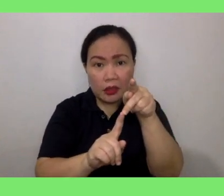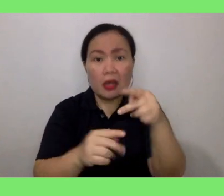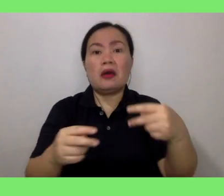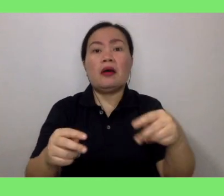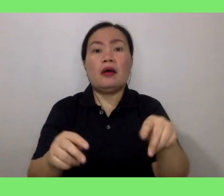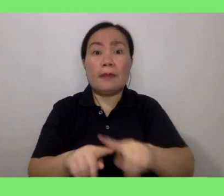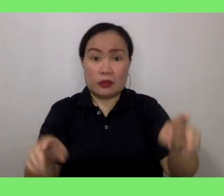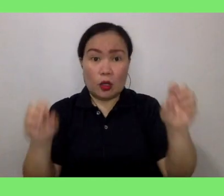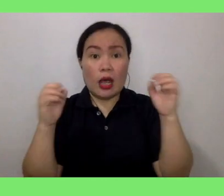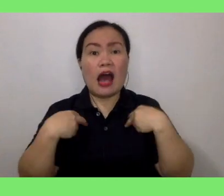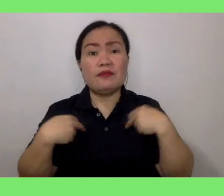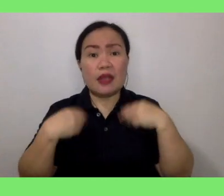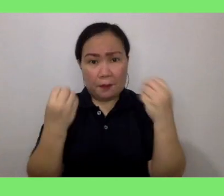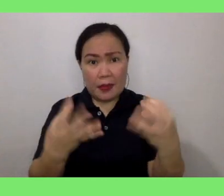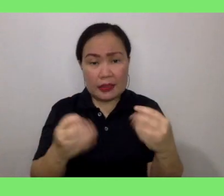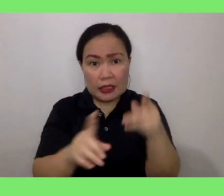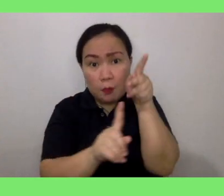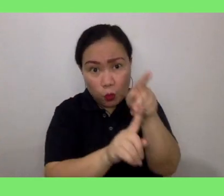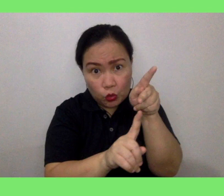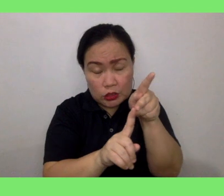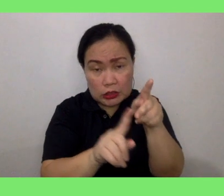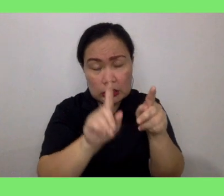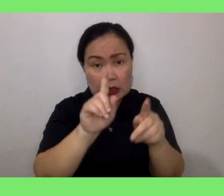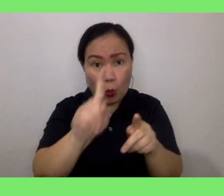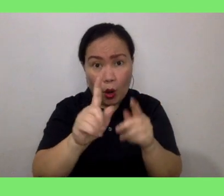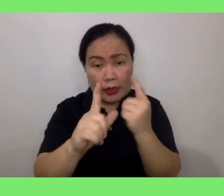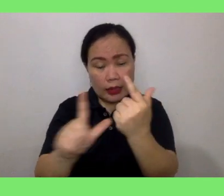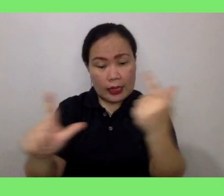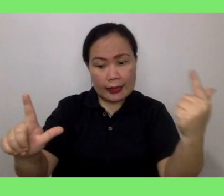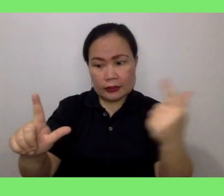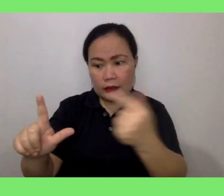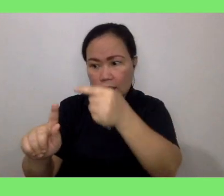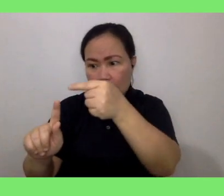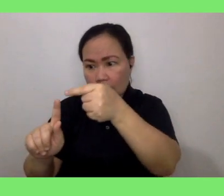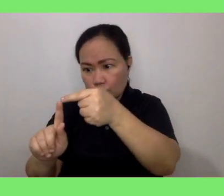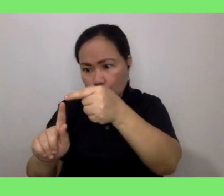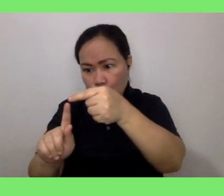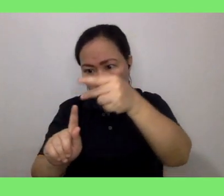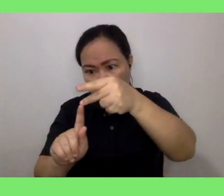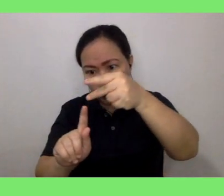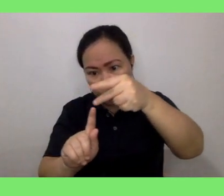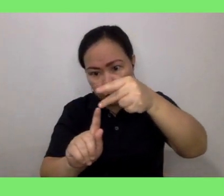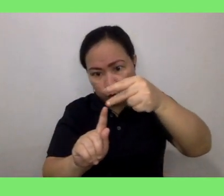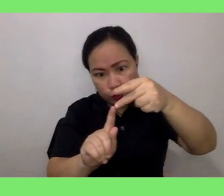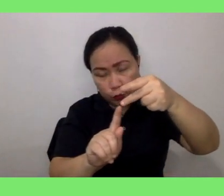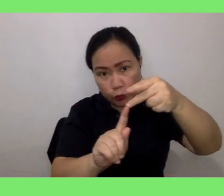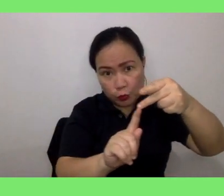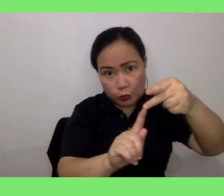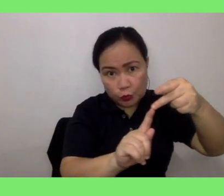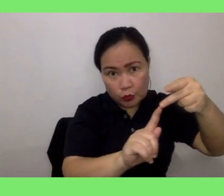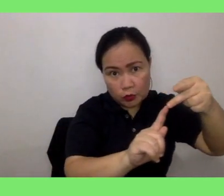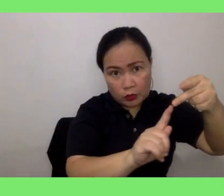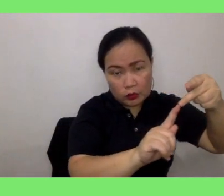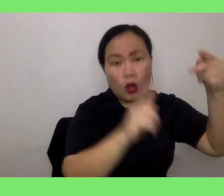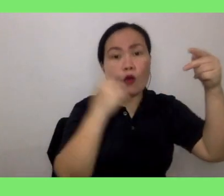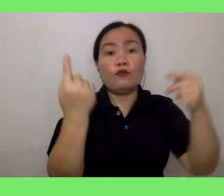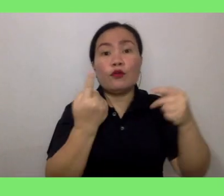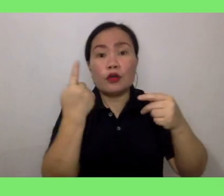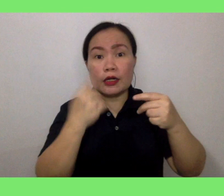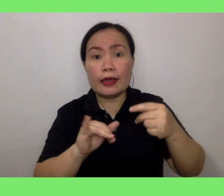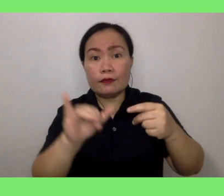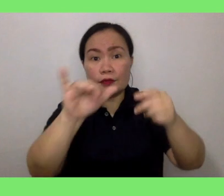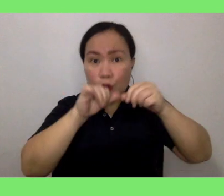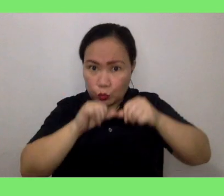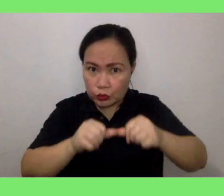a line. Okay? So, its length, that's why, kung infinite ang length niya, infinite ang points